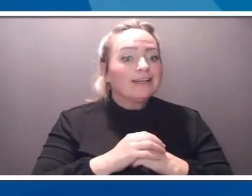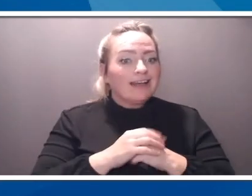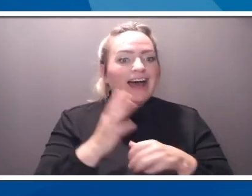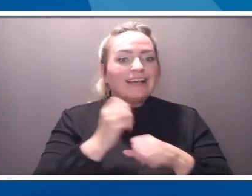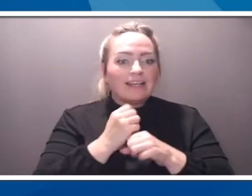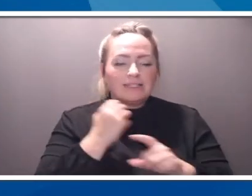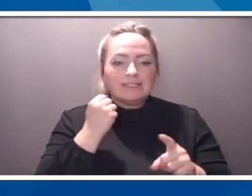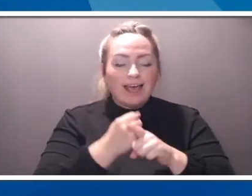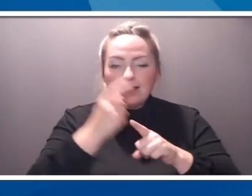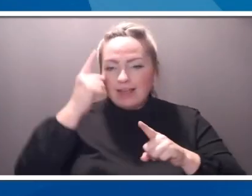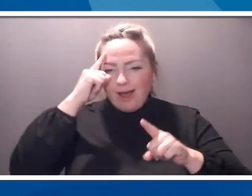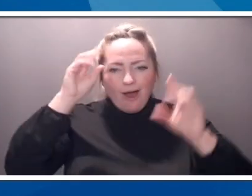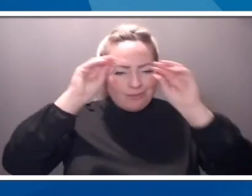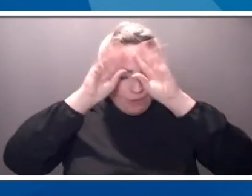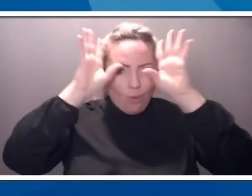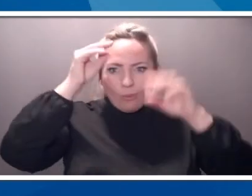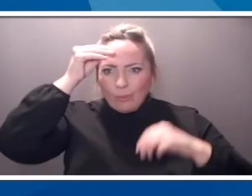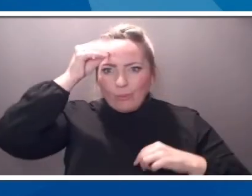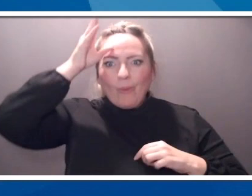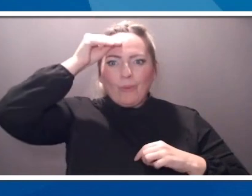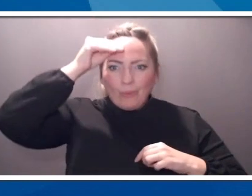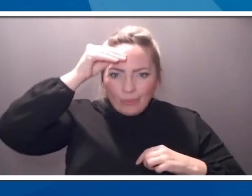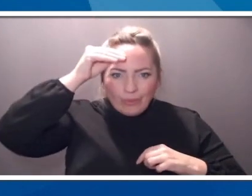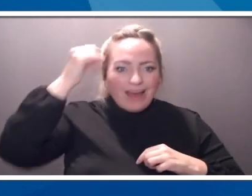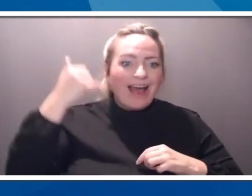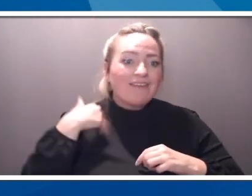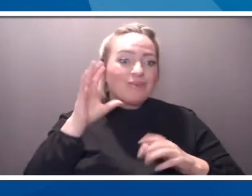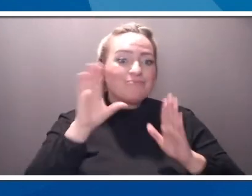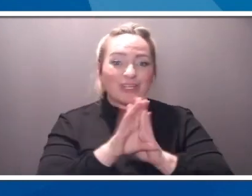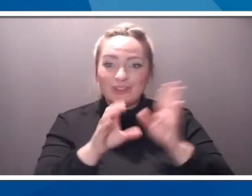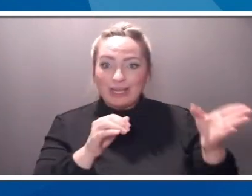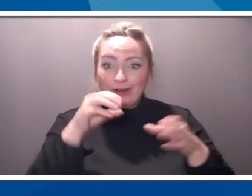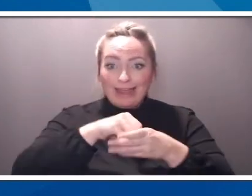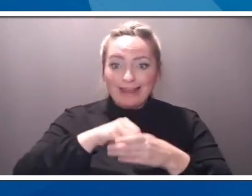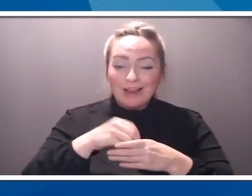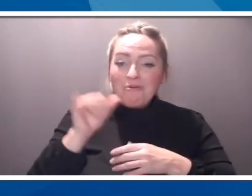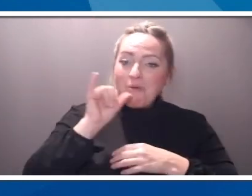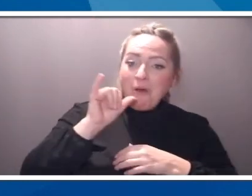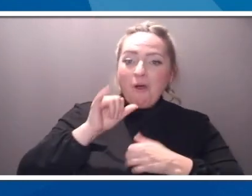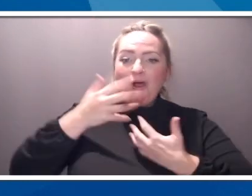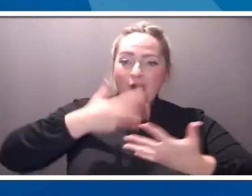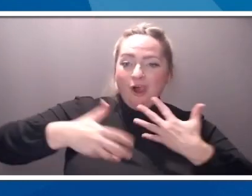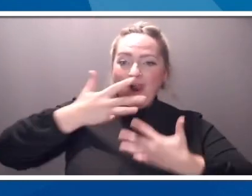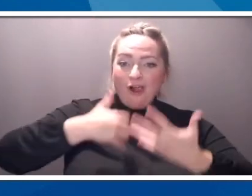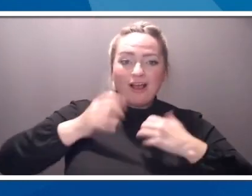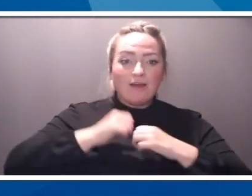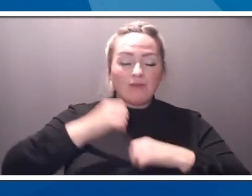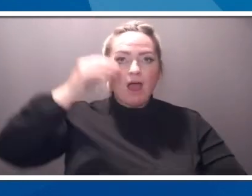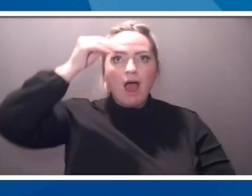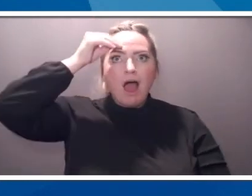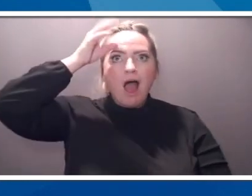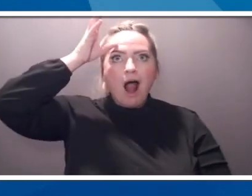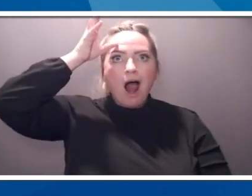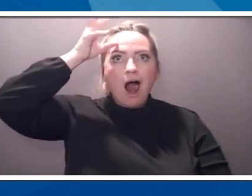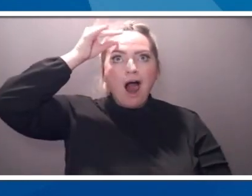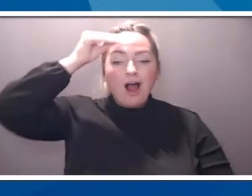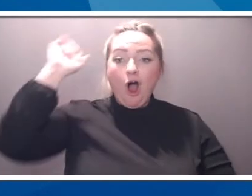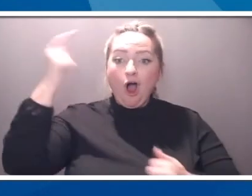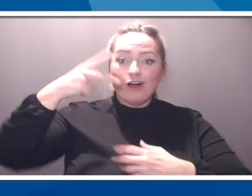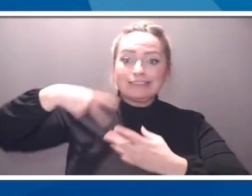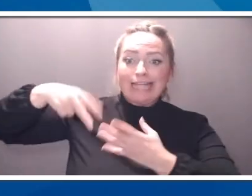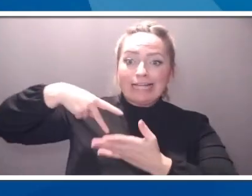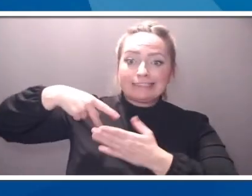things. And I get these sudden clarity Clarence moments. So I've got a picture here of somebody in a club looking like they've just had a